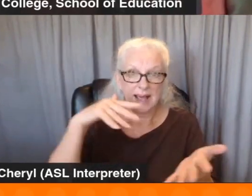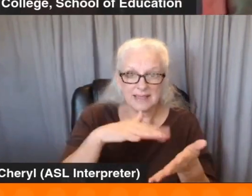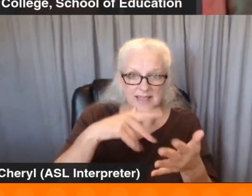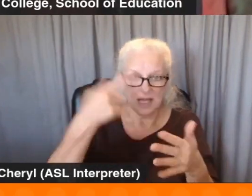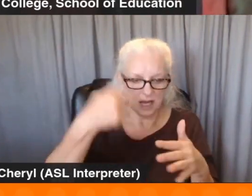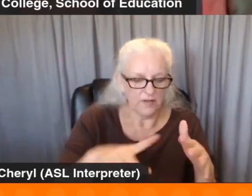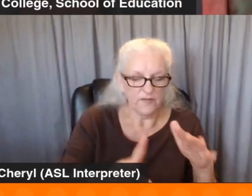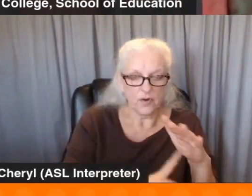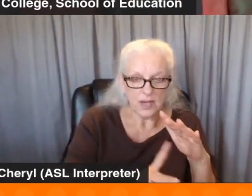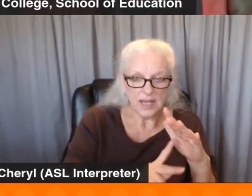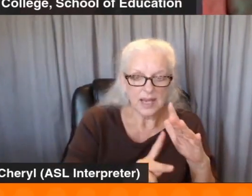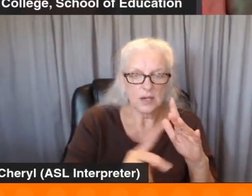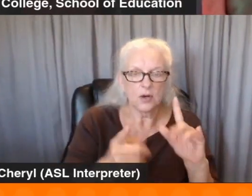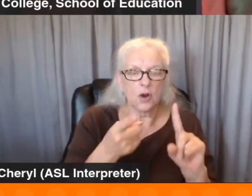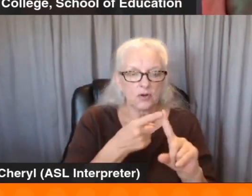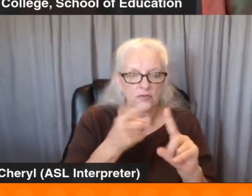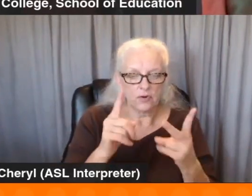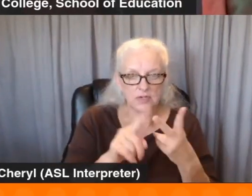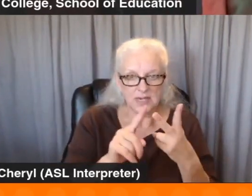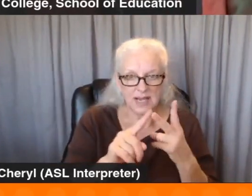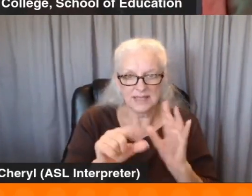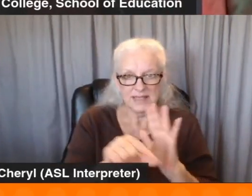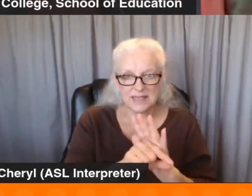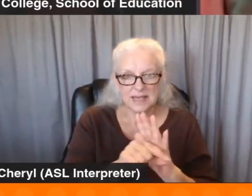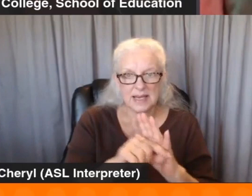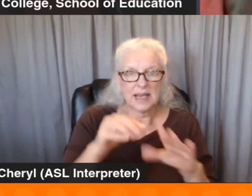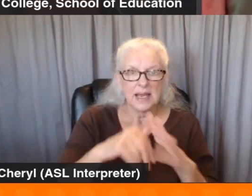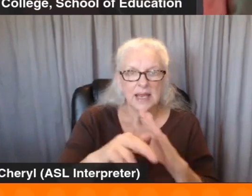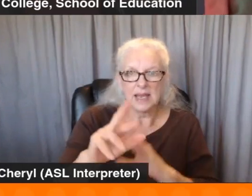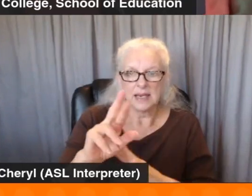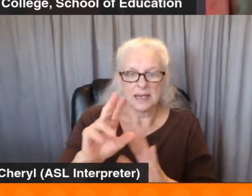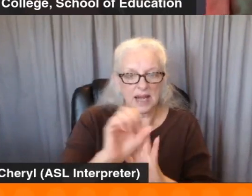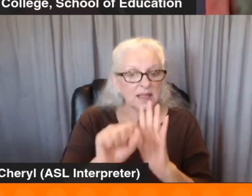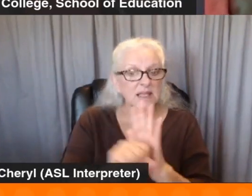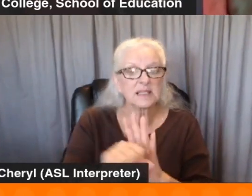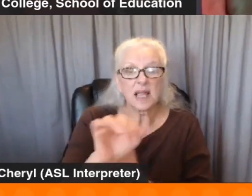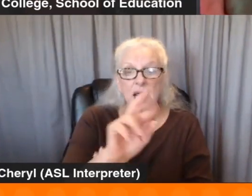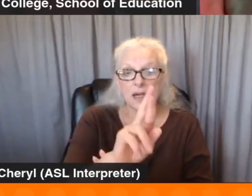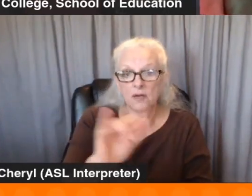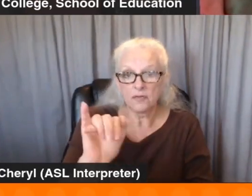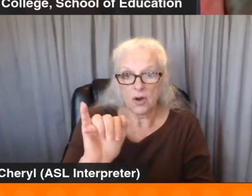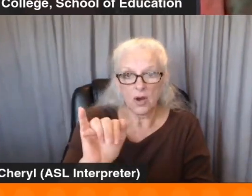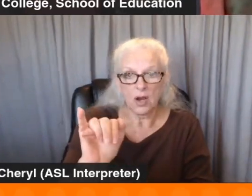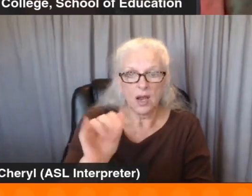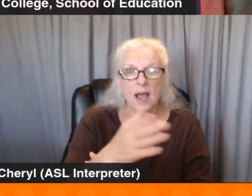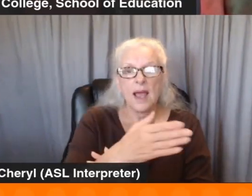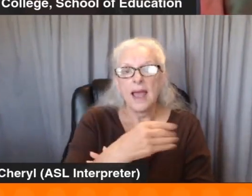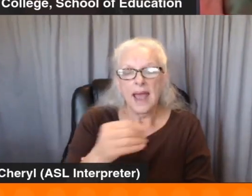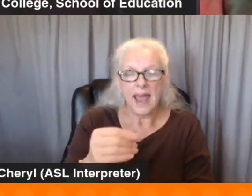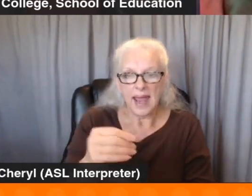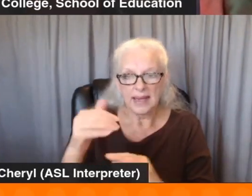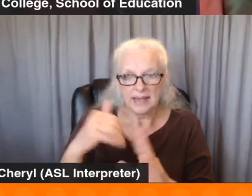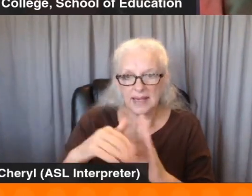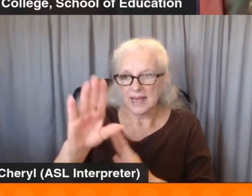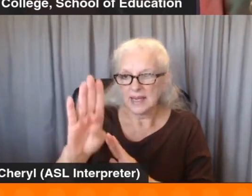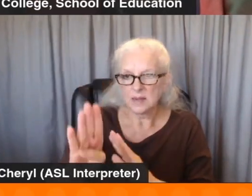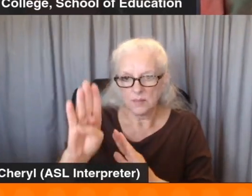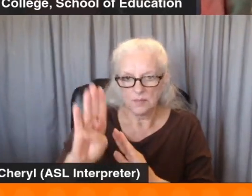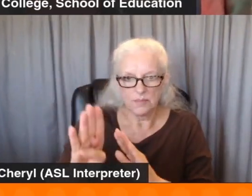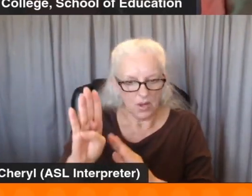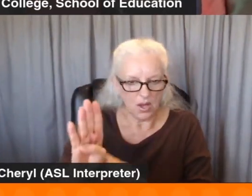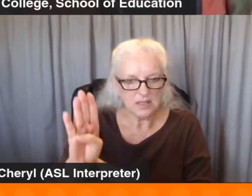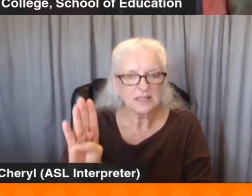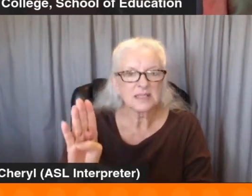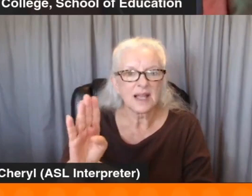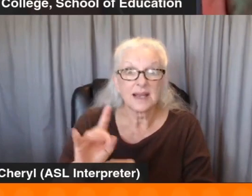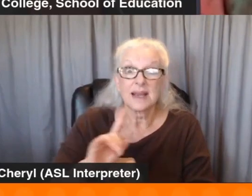kindergarten, first and second grades across Rhode Island and Boston Public Schools who are using Scratch Junior. This is